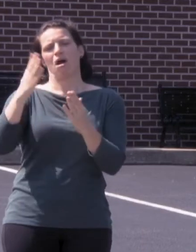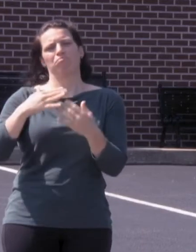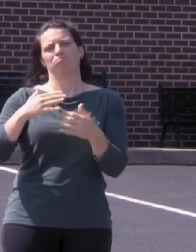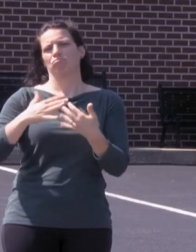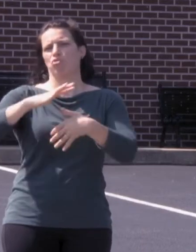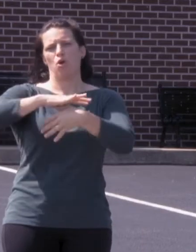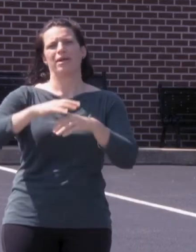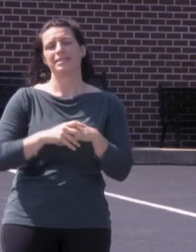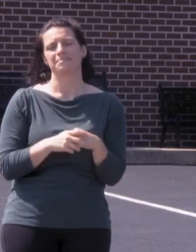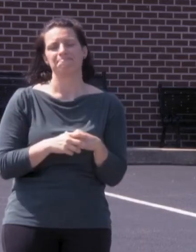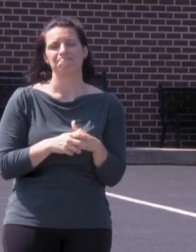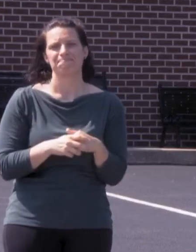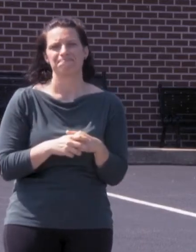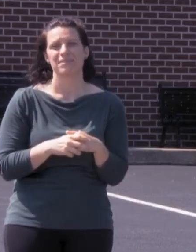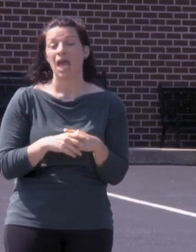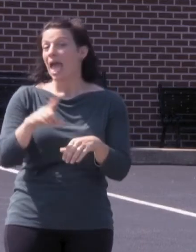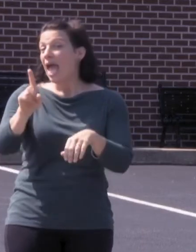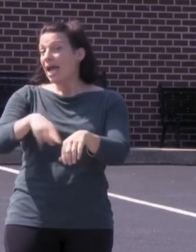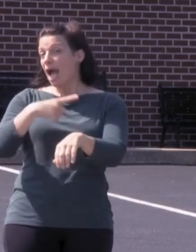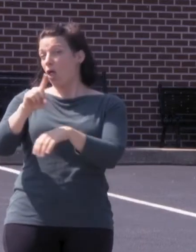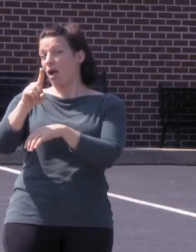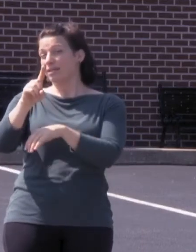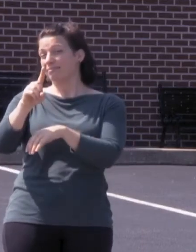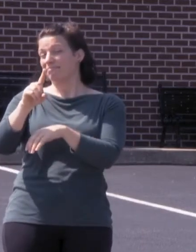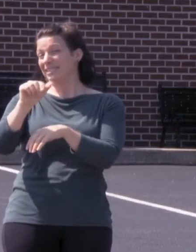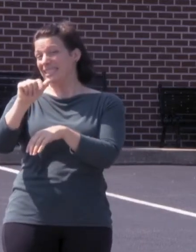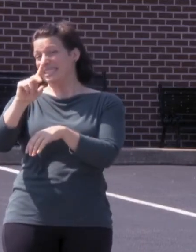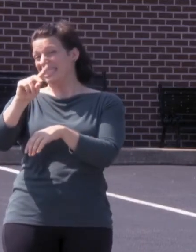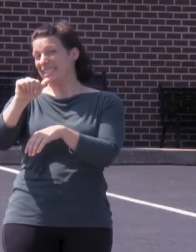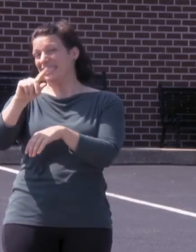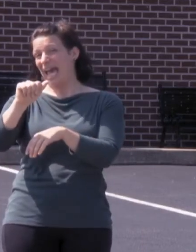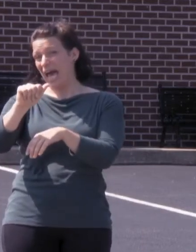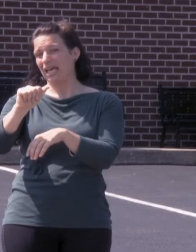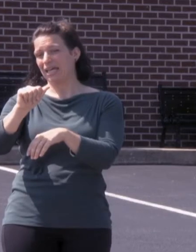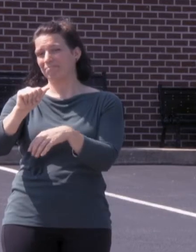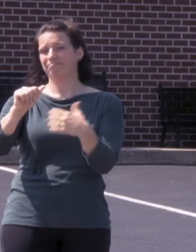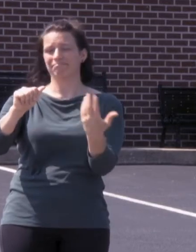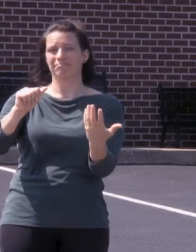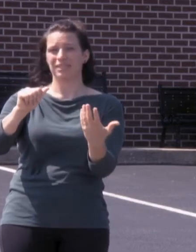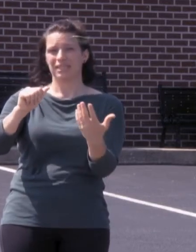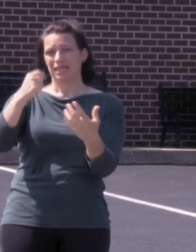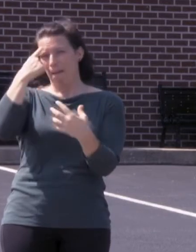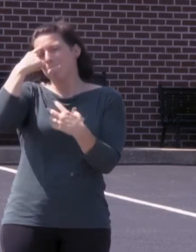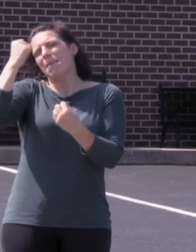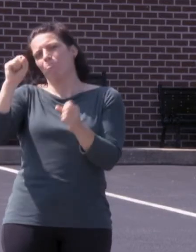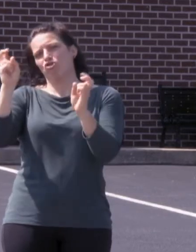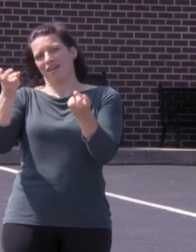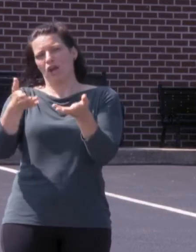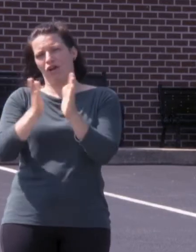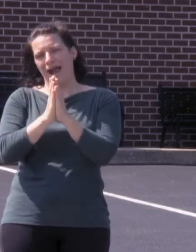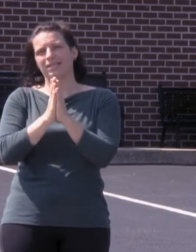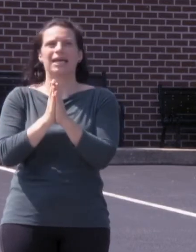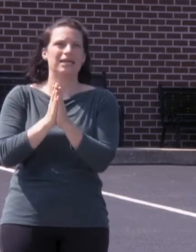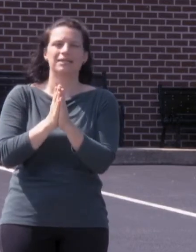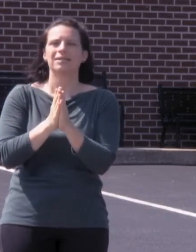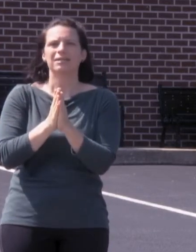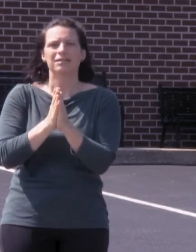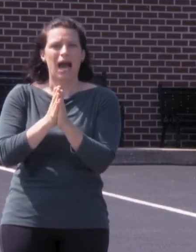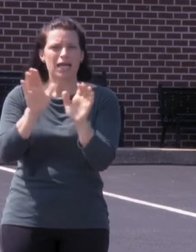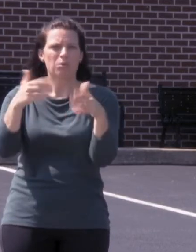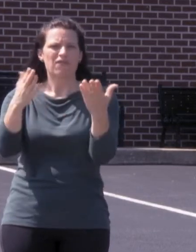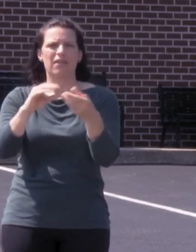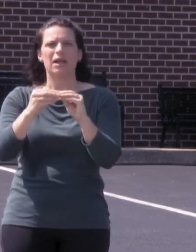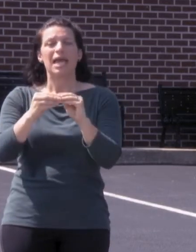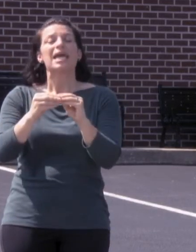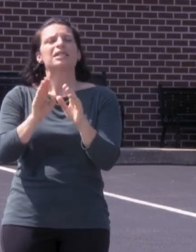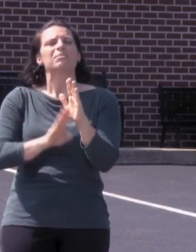priorities. And how long the data will actually, the actual memory essentially that you're asking for, I can get you that number. It's